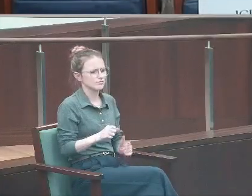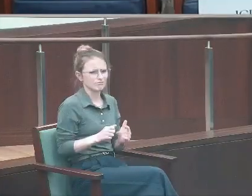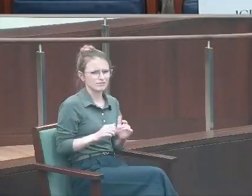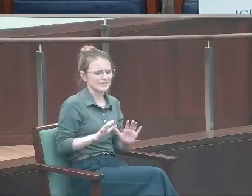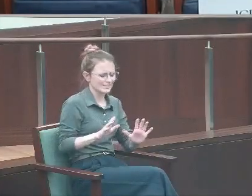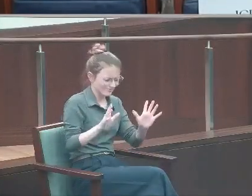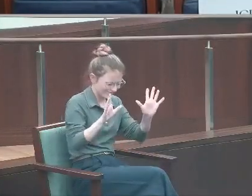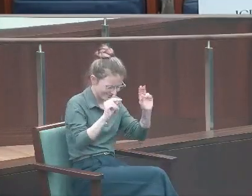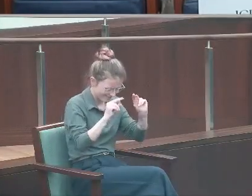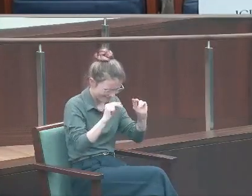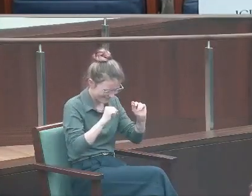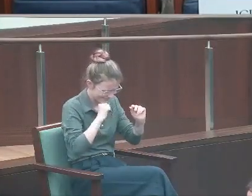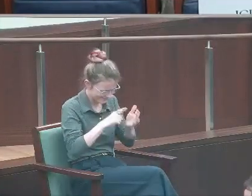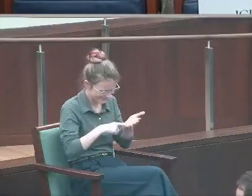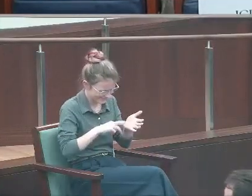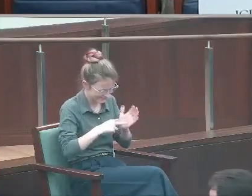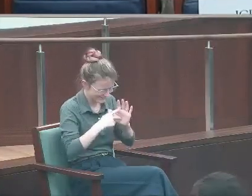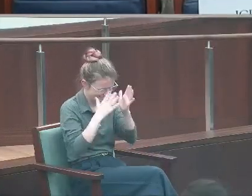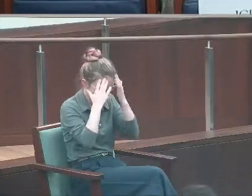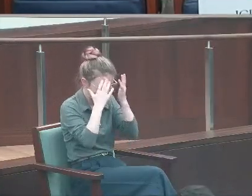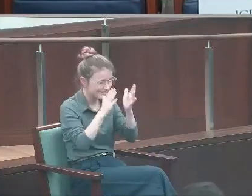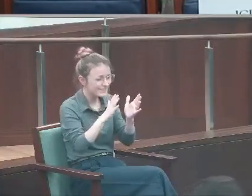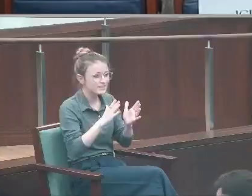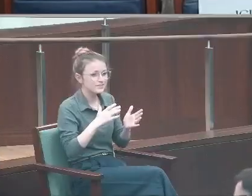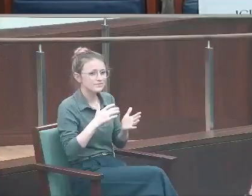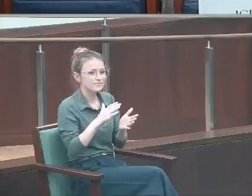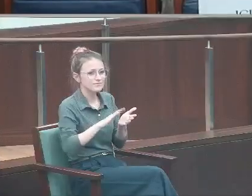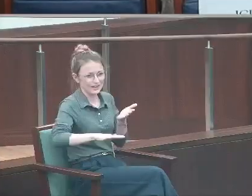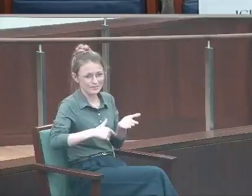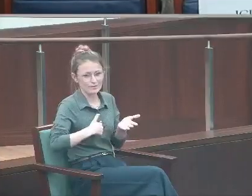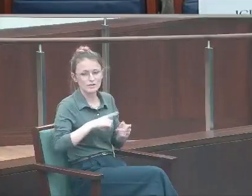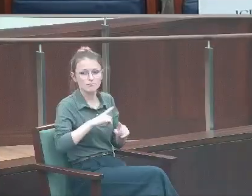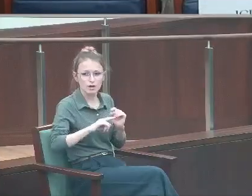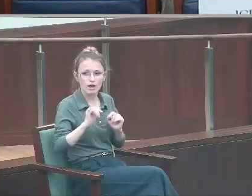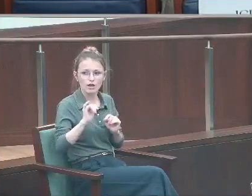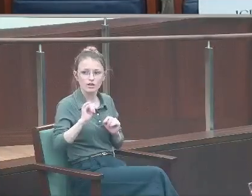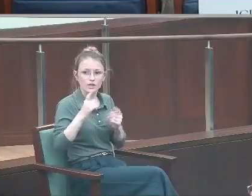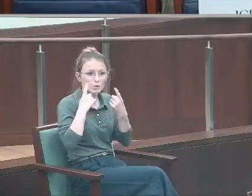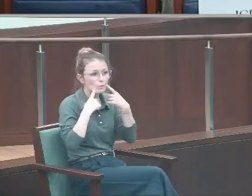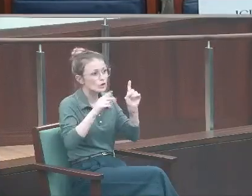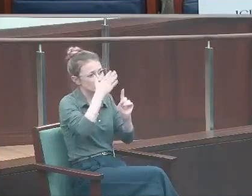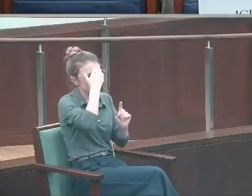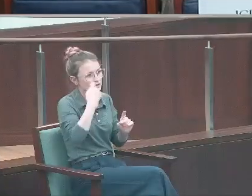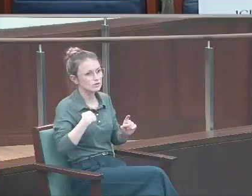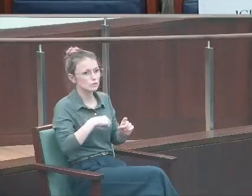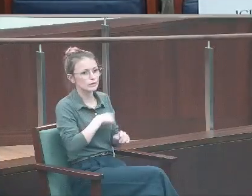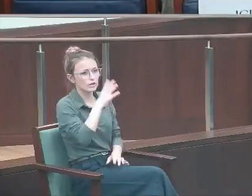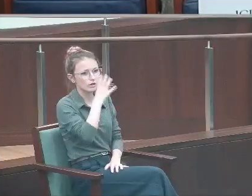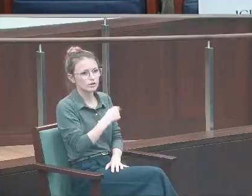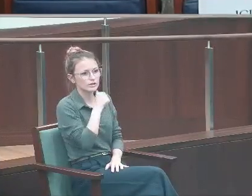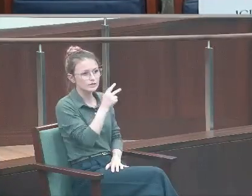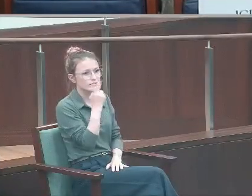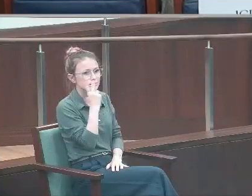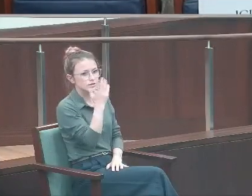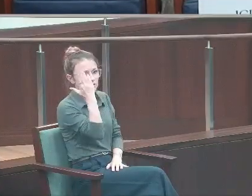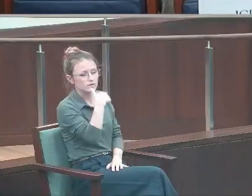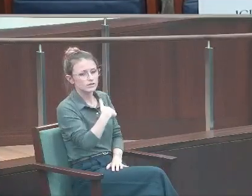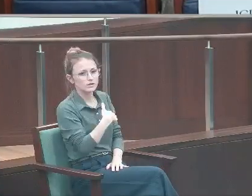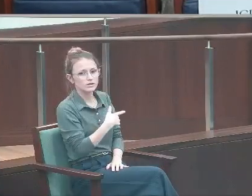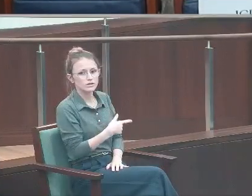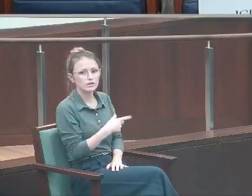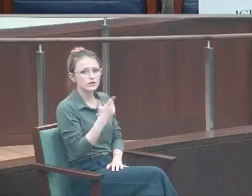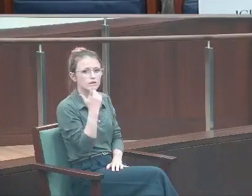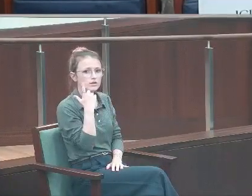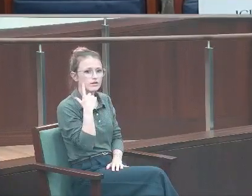maybe that's not the right analogy, right? Forgive me, but it worked because we didn't see it. And for a lot